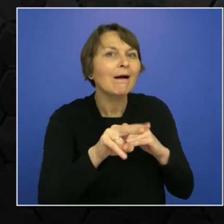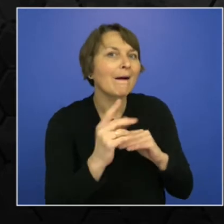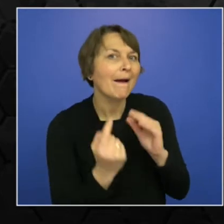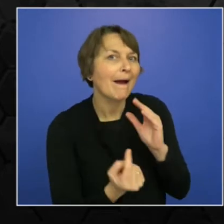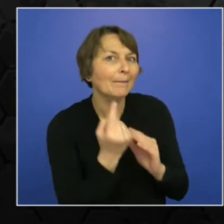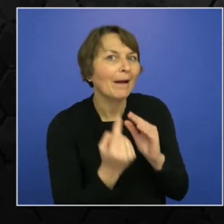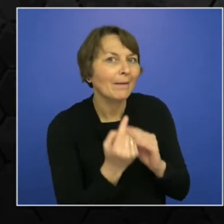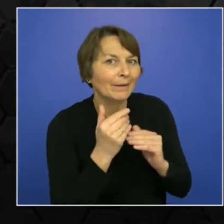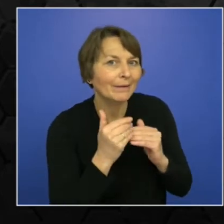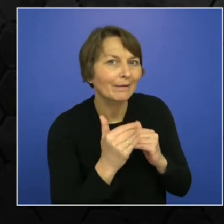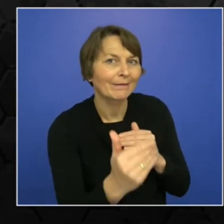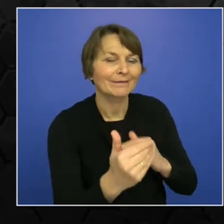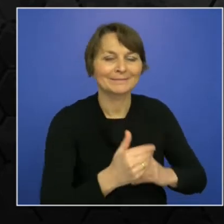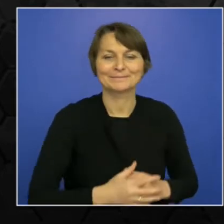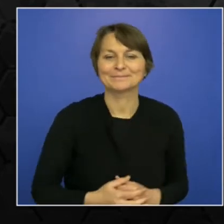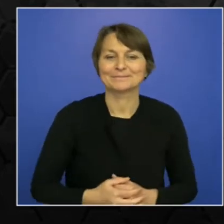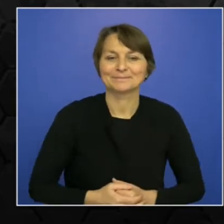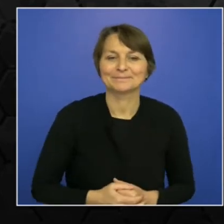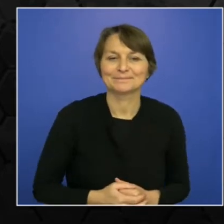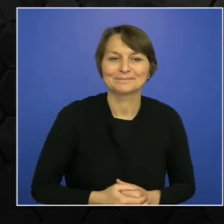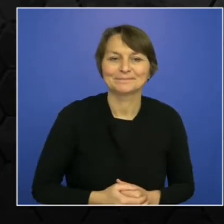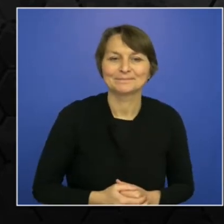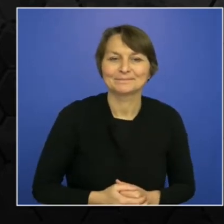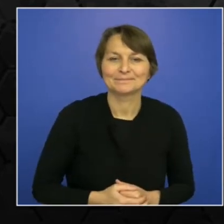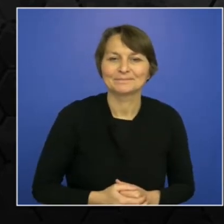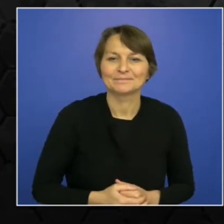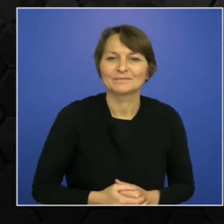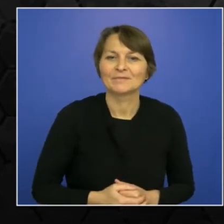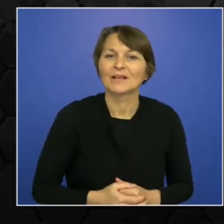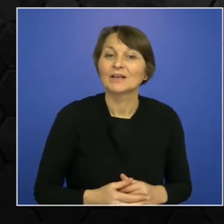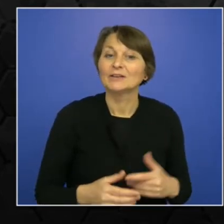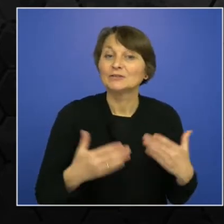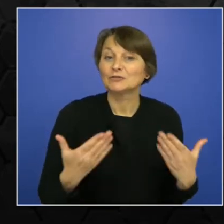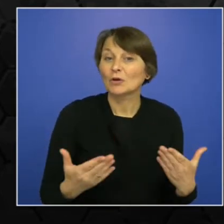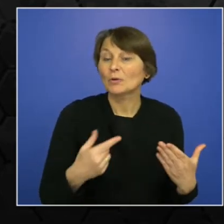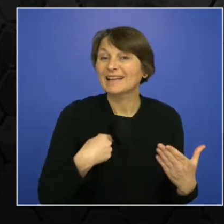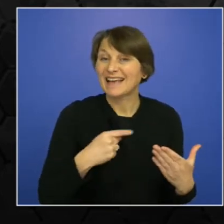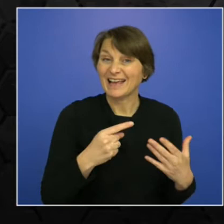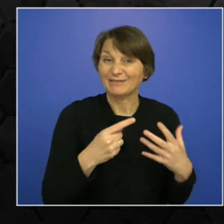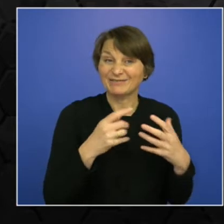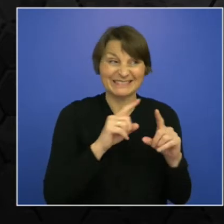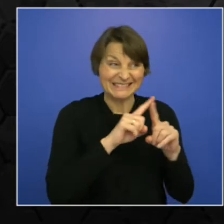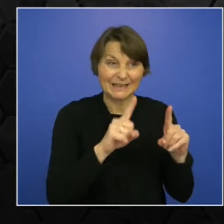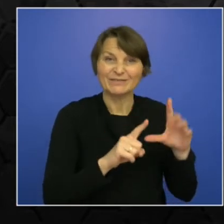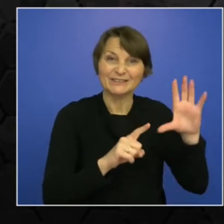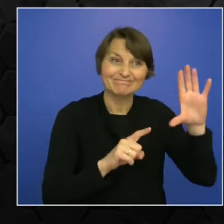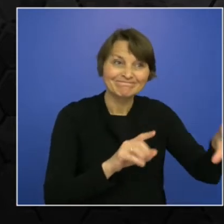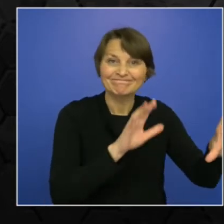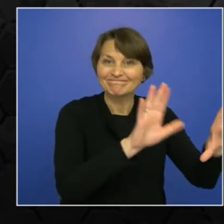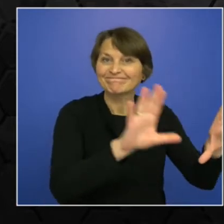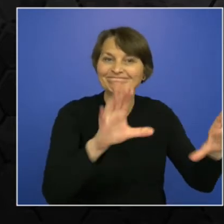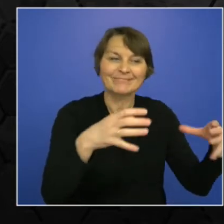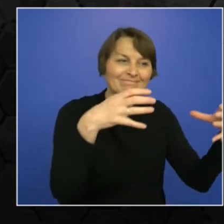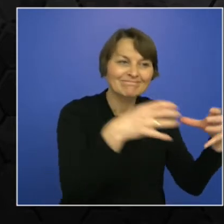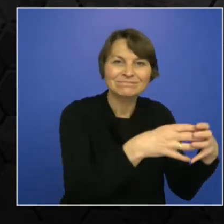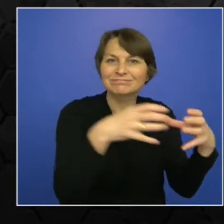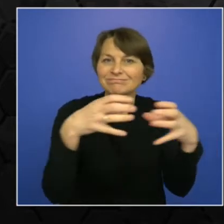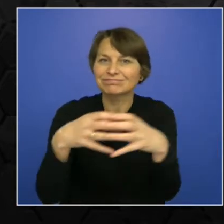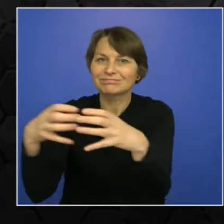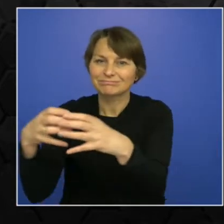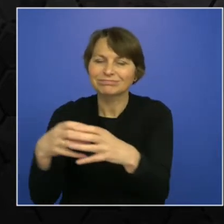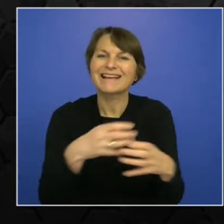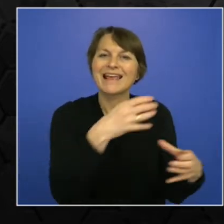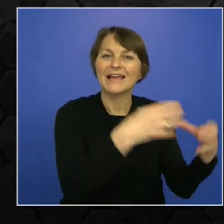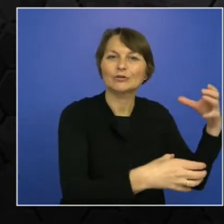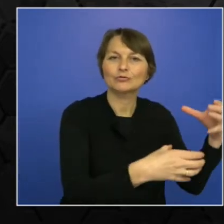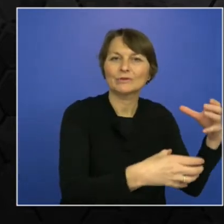So how different industries use machine learning? Business across industry are using machine learning in various